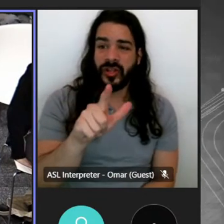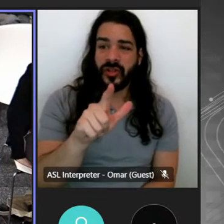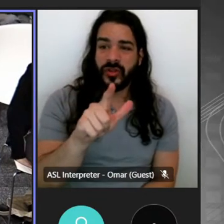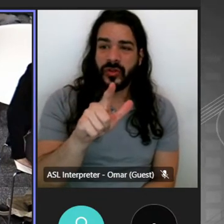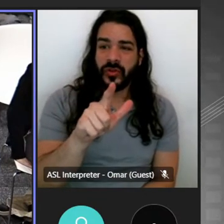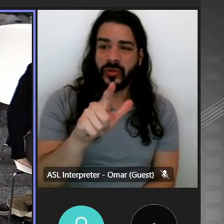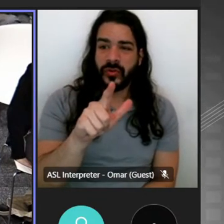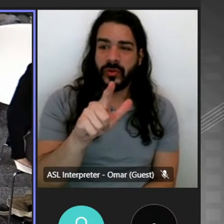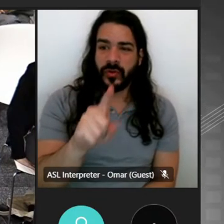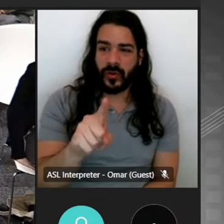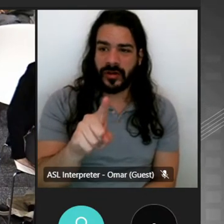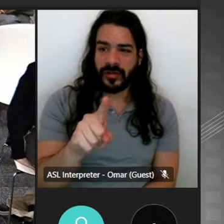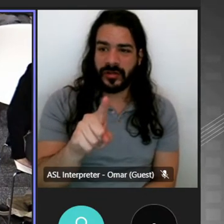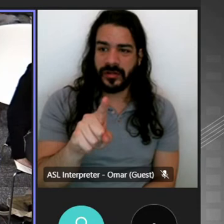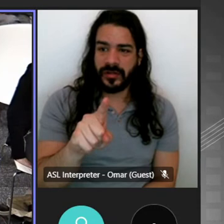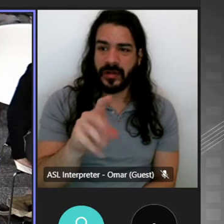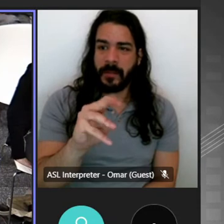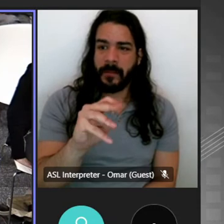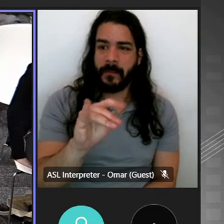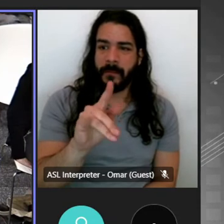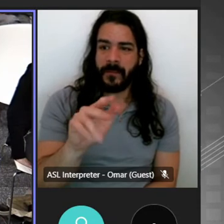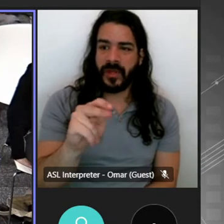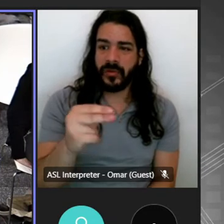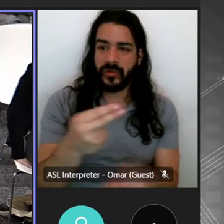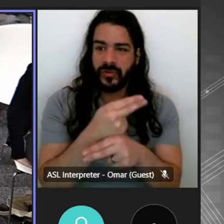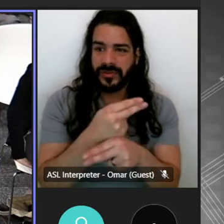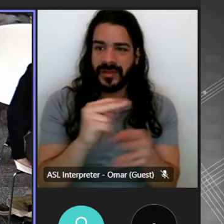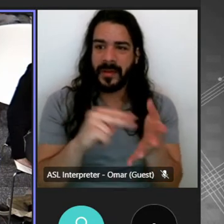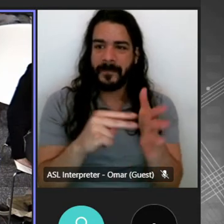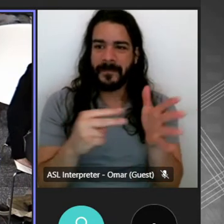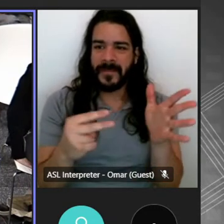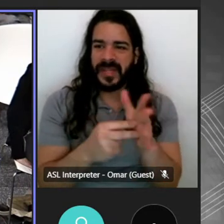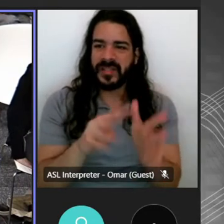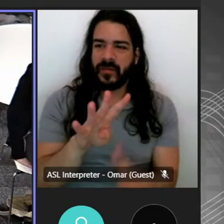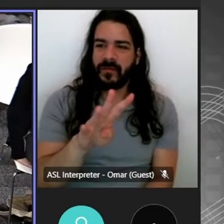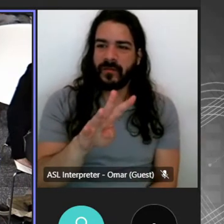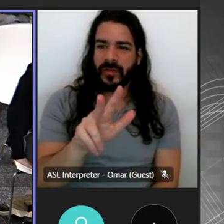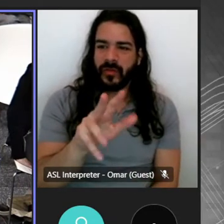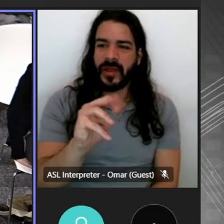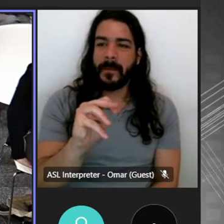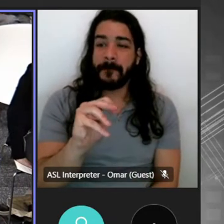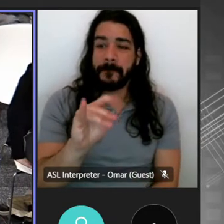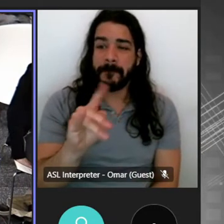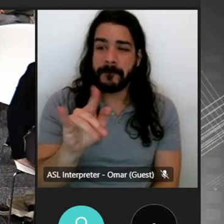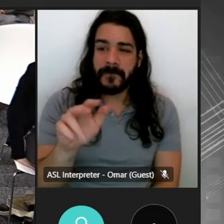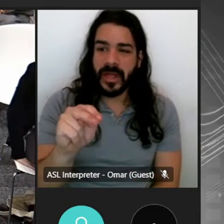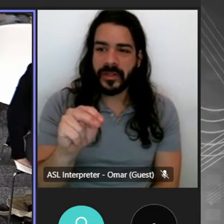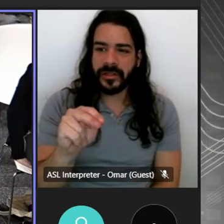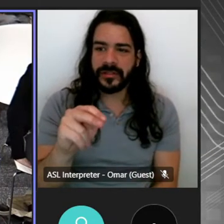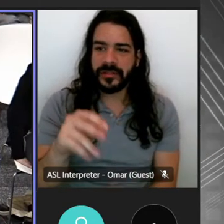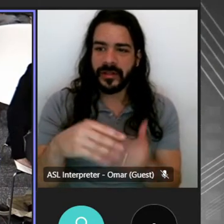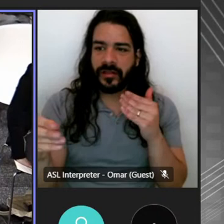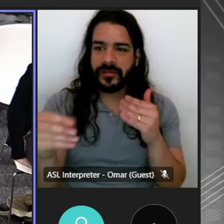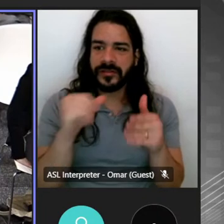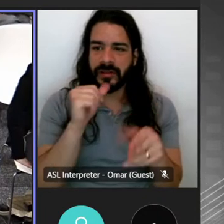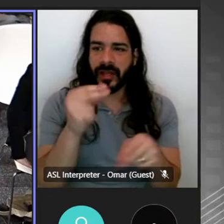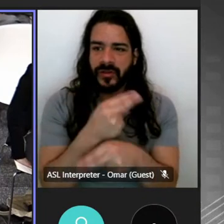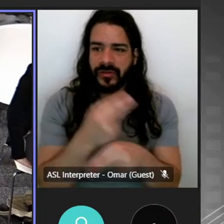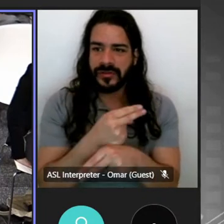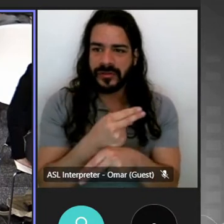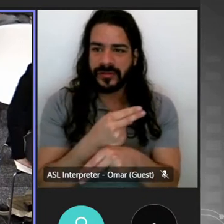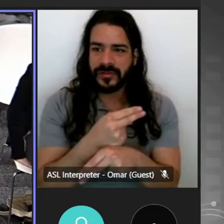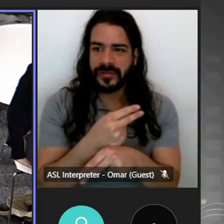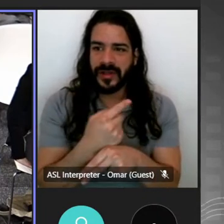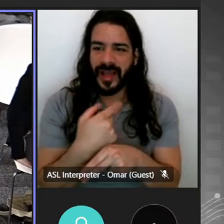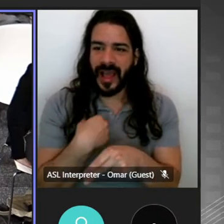121 million dollars were actually used so there's a budget variance of 43 million